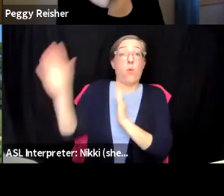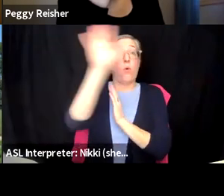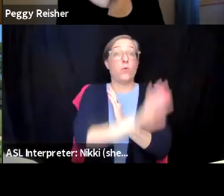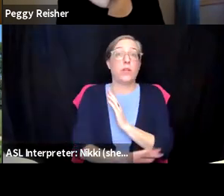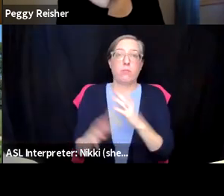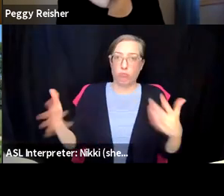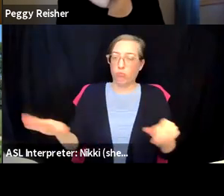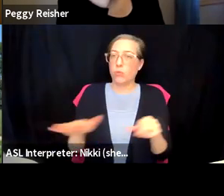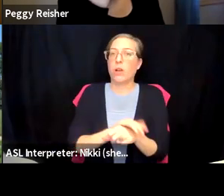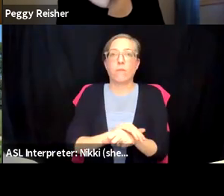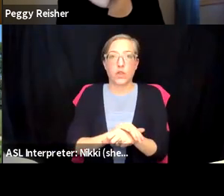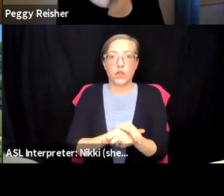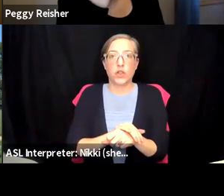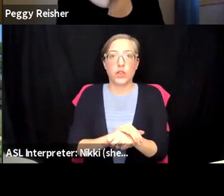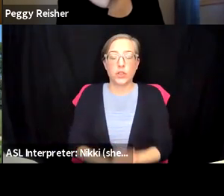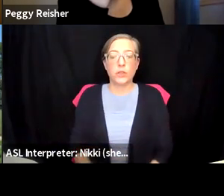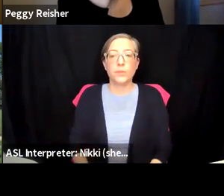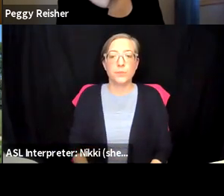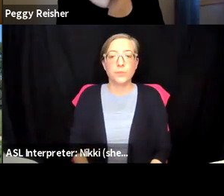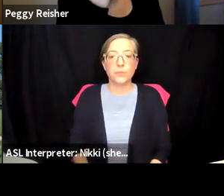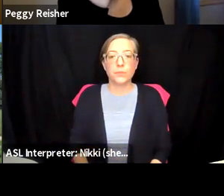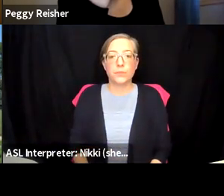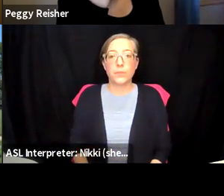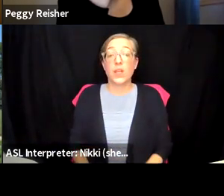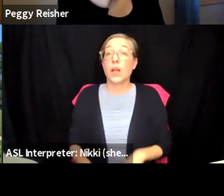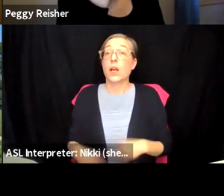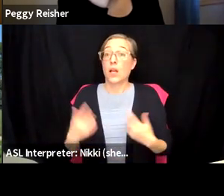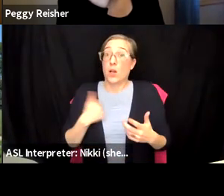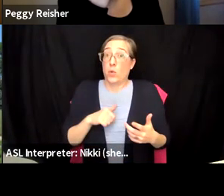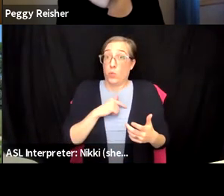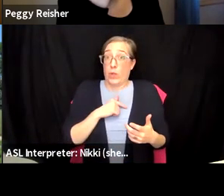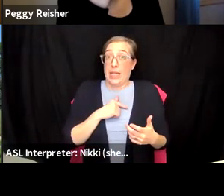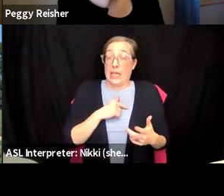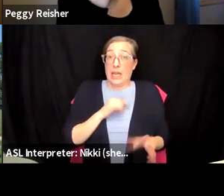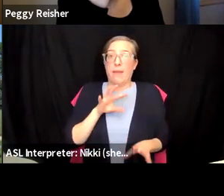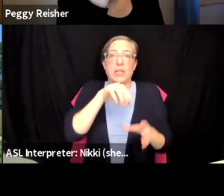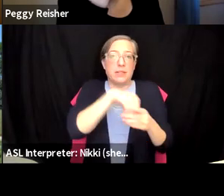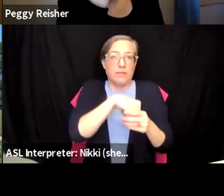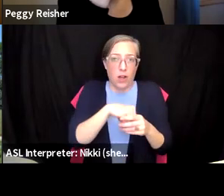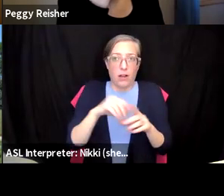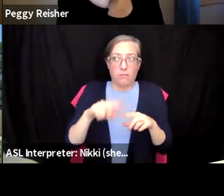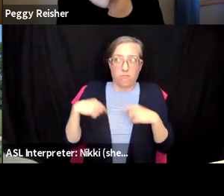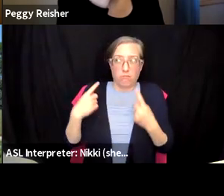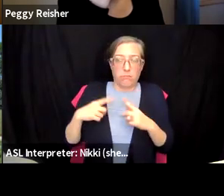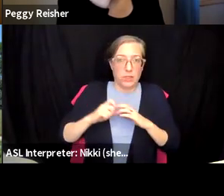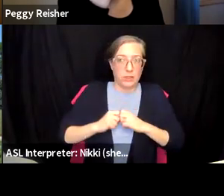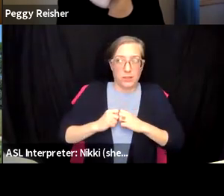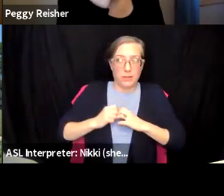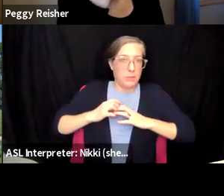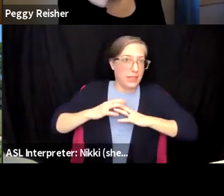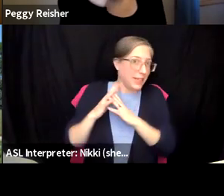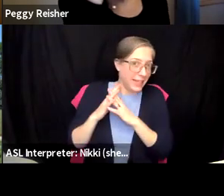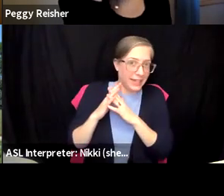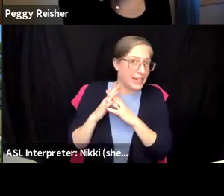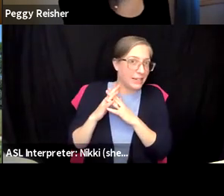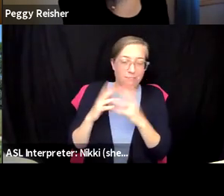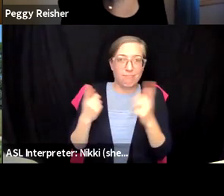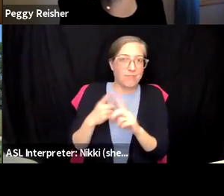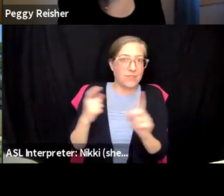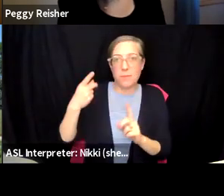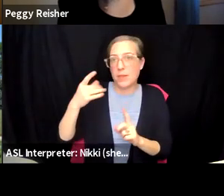Currently, we've been involved since the beginning of the pilot program and have been super excited about being able to help to bridge